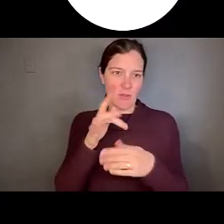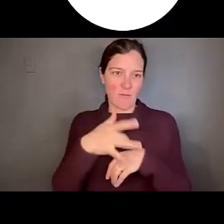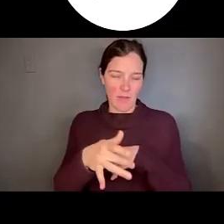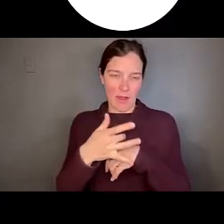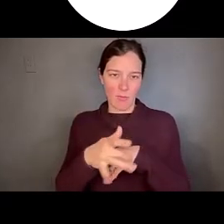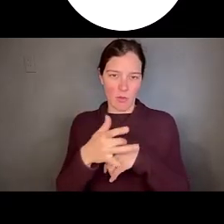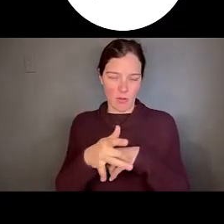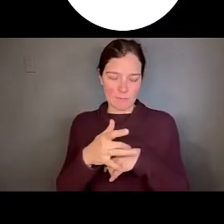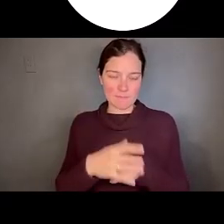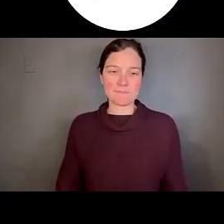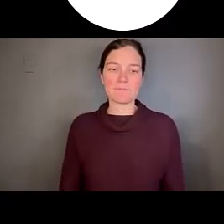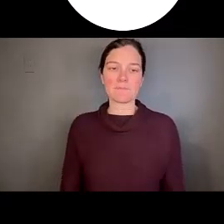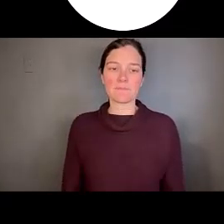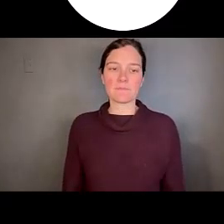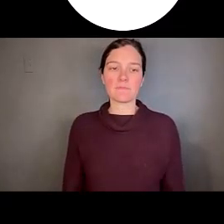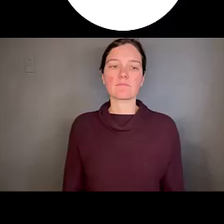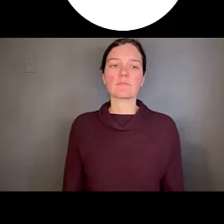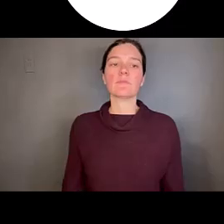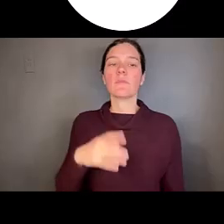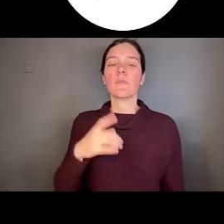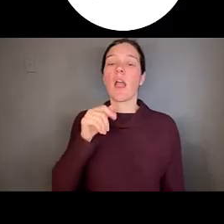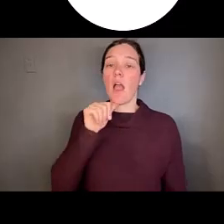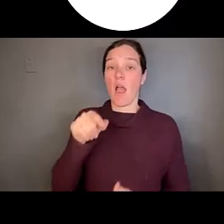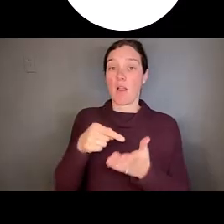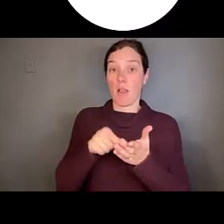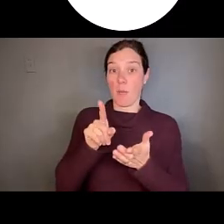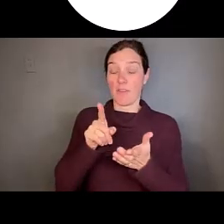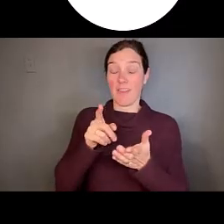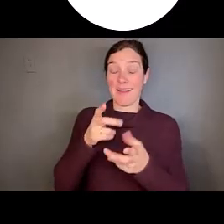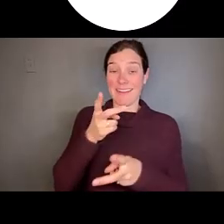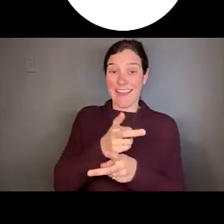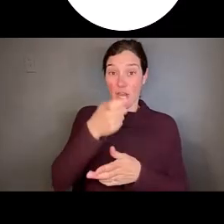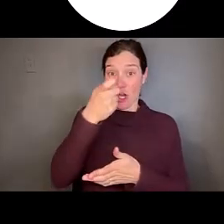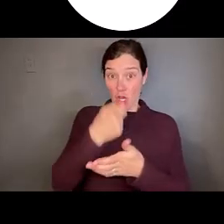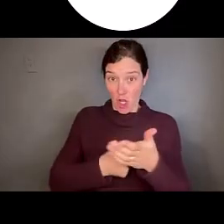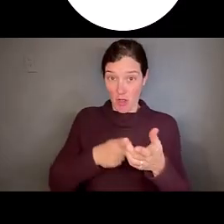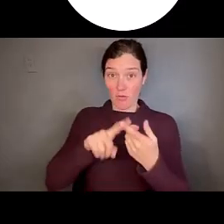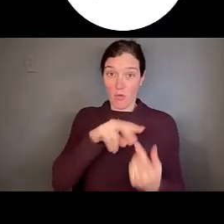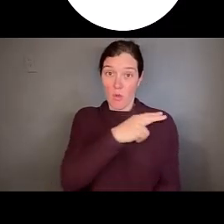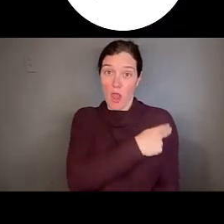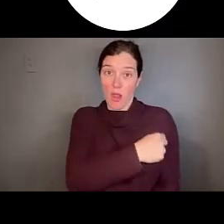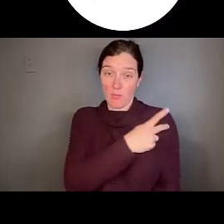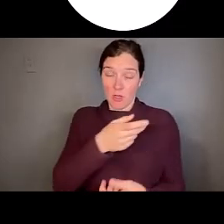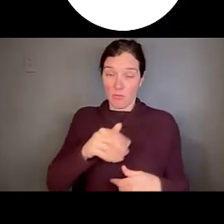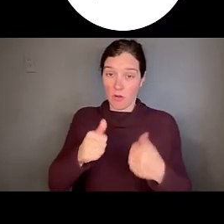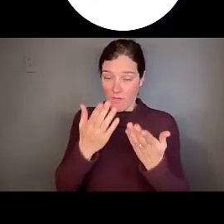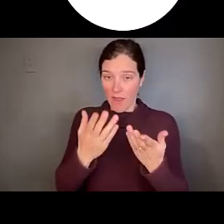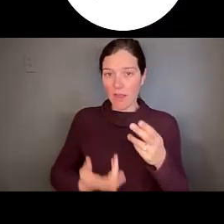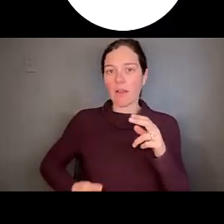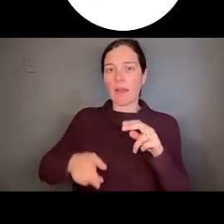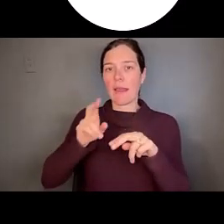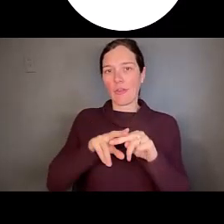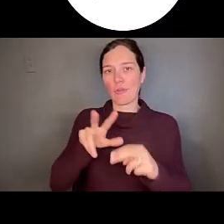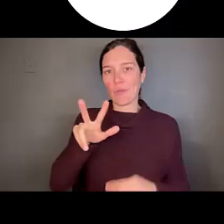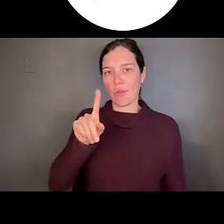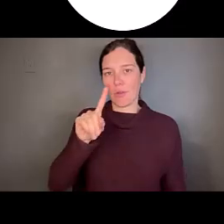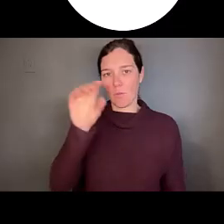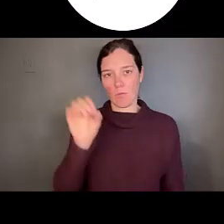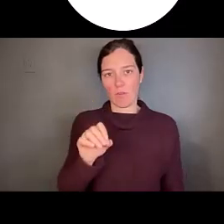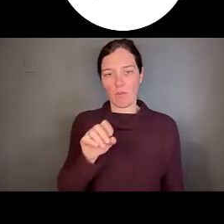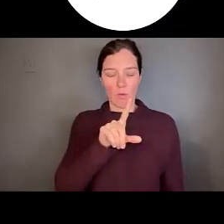that direction as well. However, uncompensated care costs to hospital providers increased by 31%